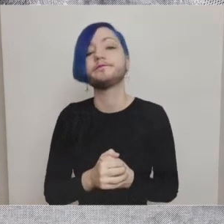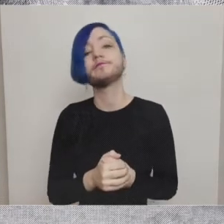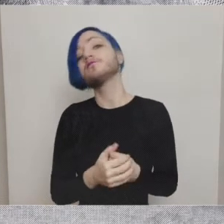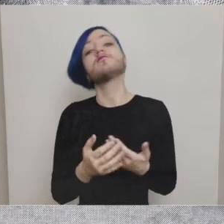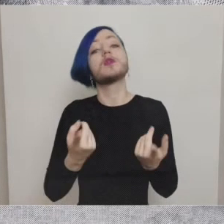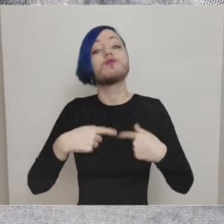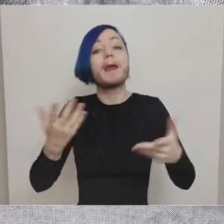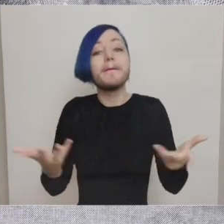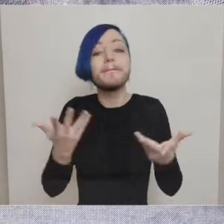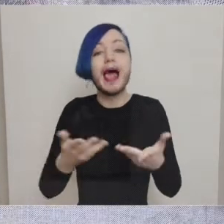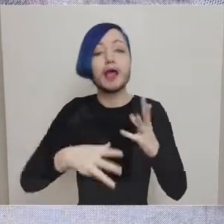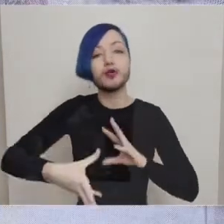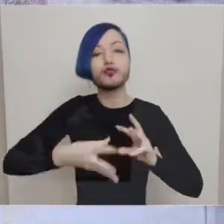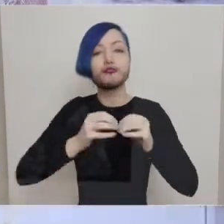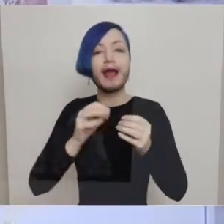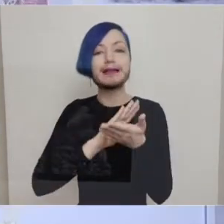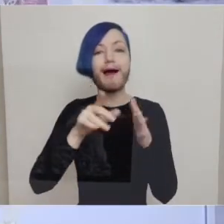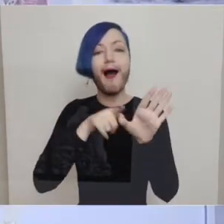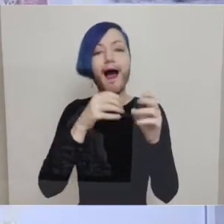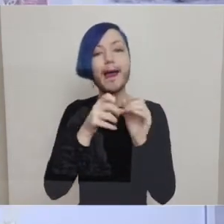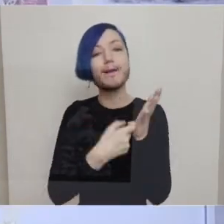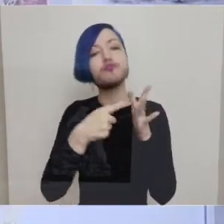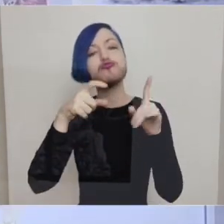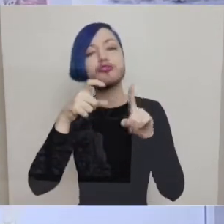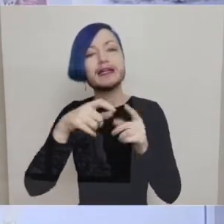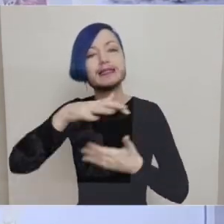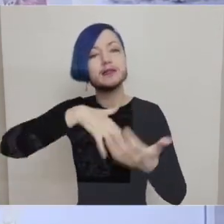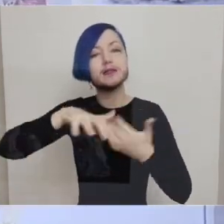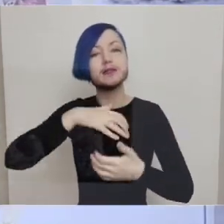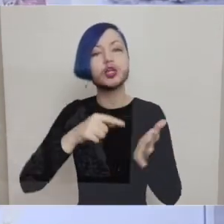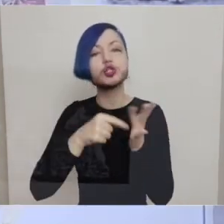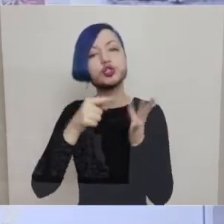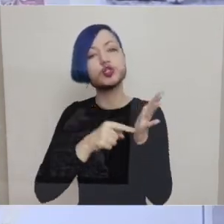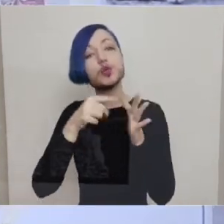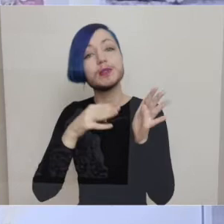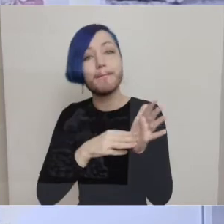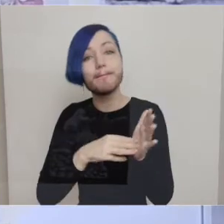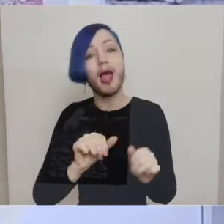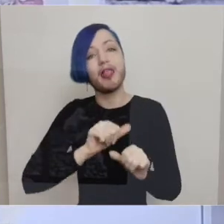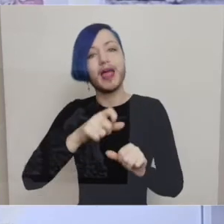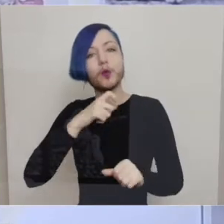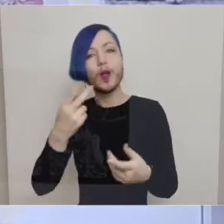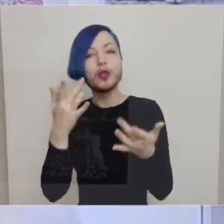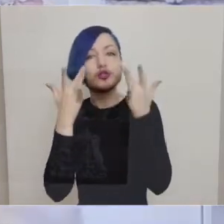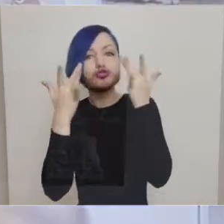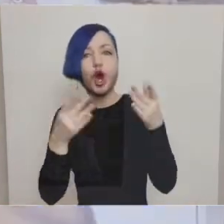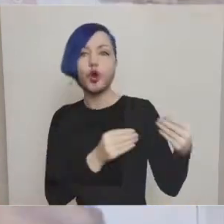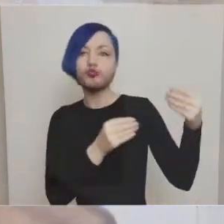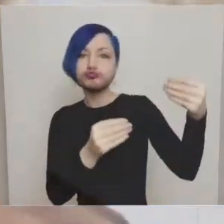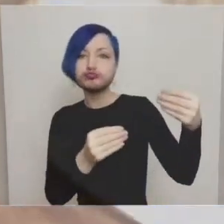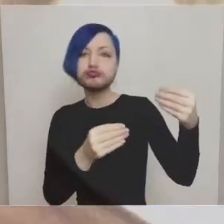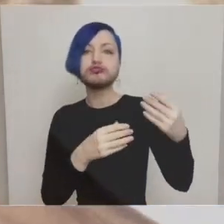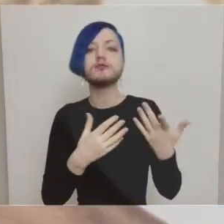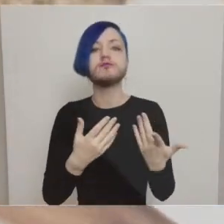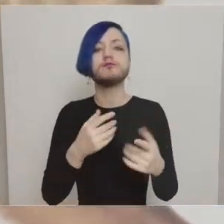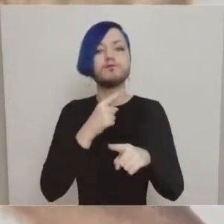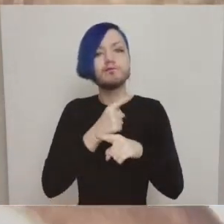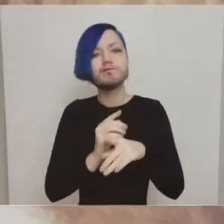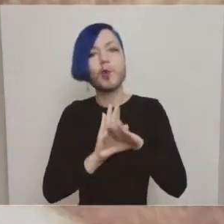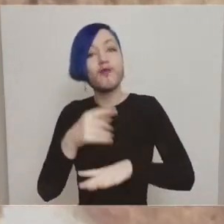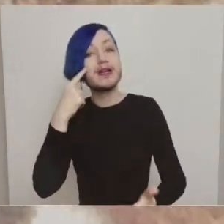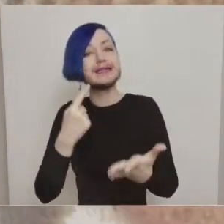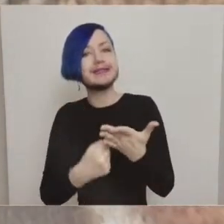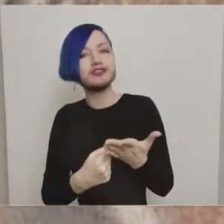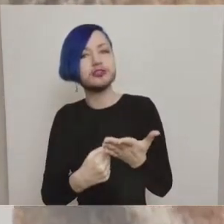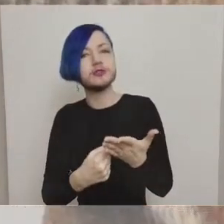our hybrid totem, I would like us to spend time sharing our collages with one another, talking about your decision process